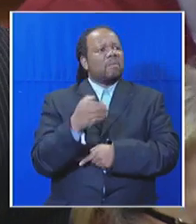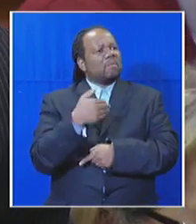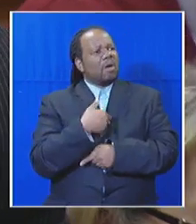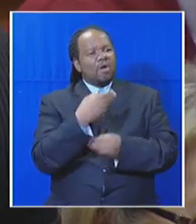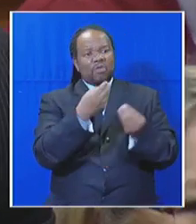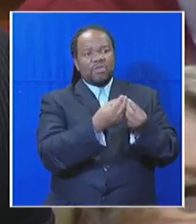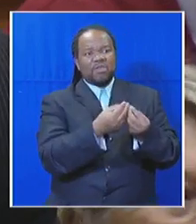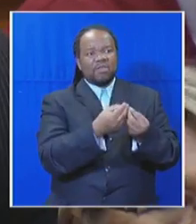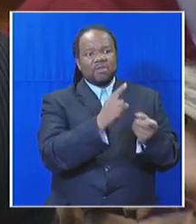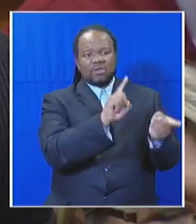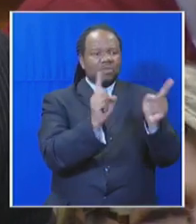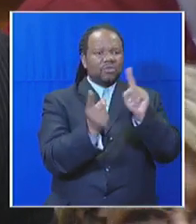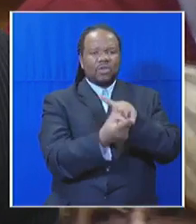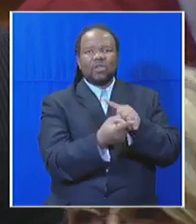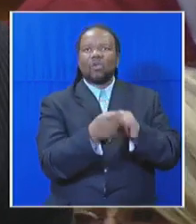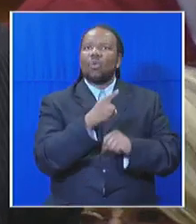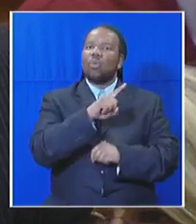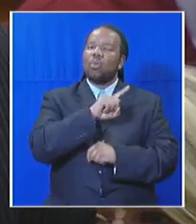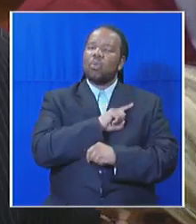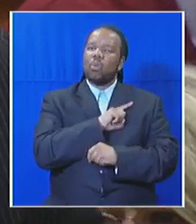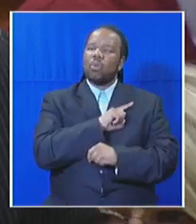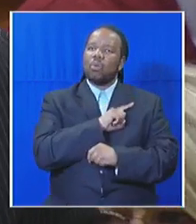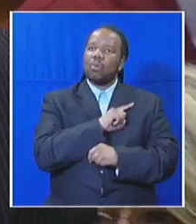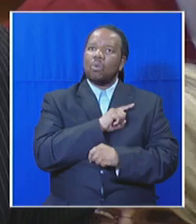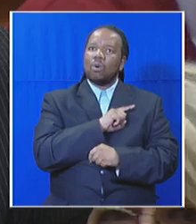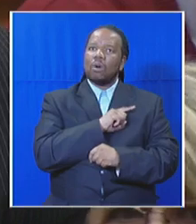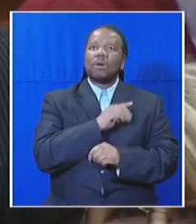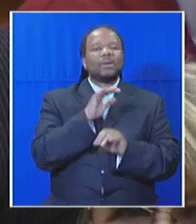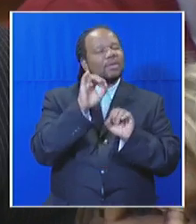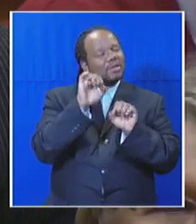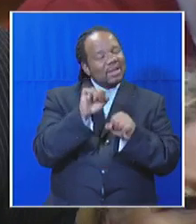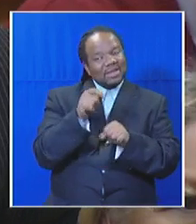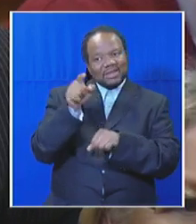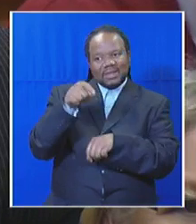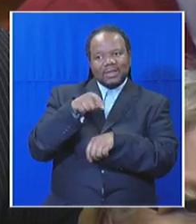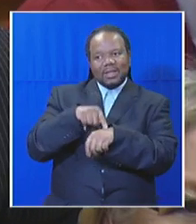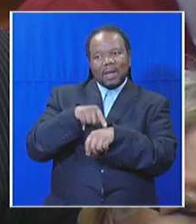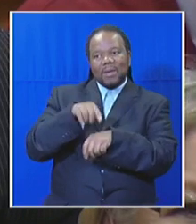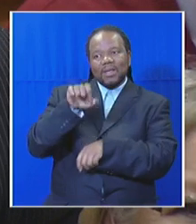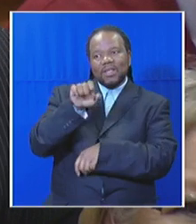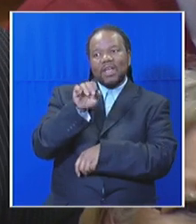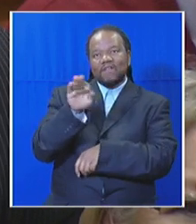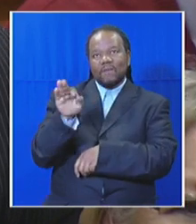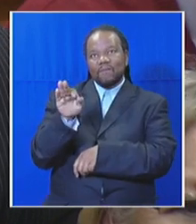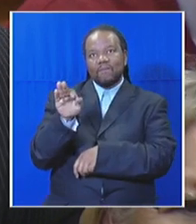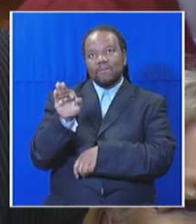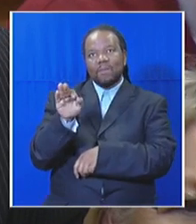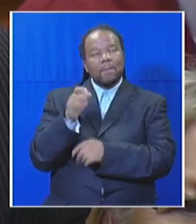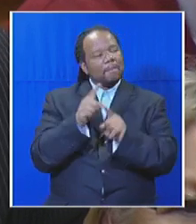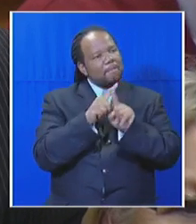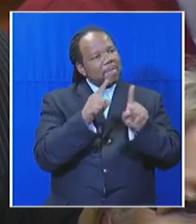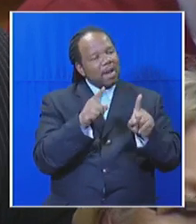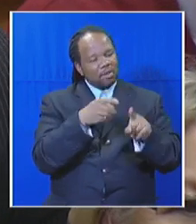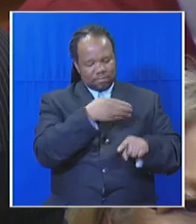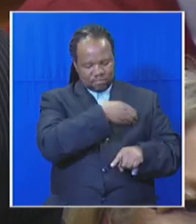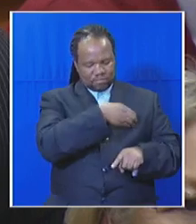things around just because you've got to that we will get to the EFF's question. The only limitation on President's questions, there's no